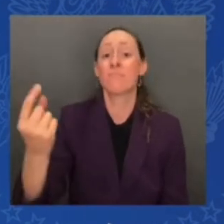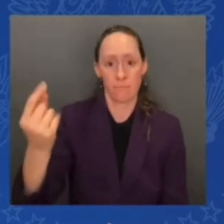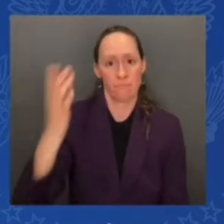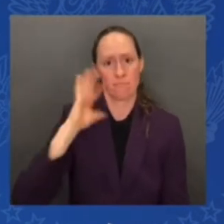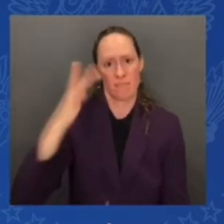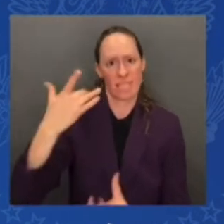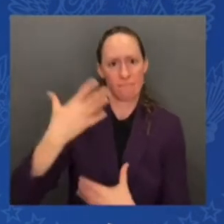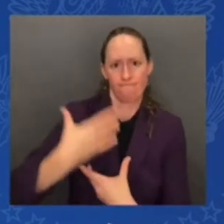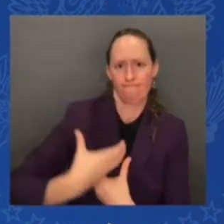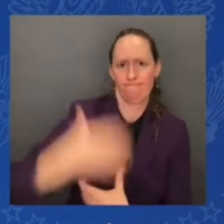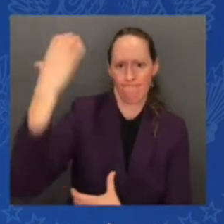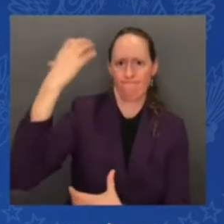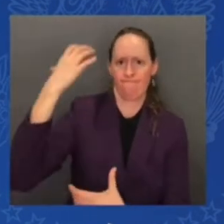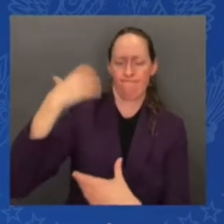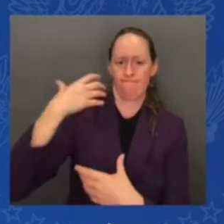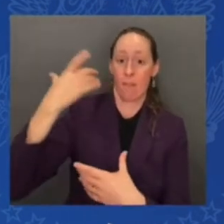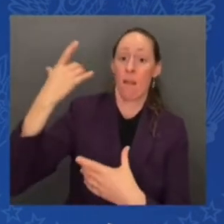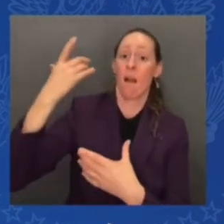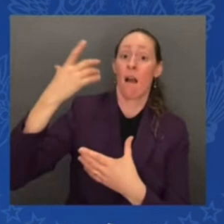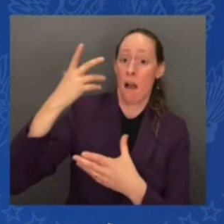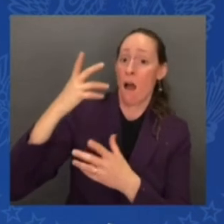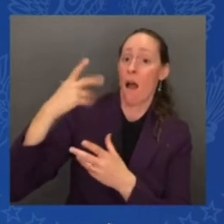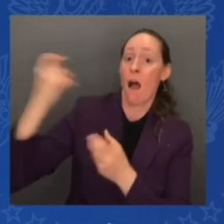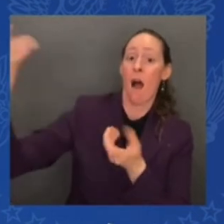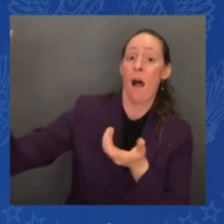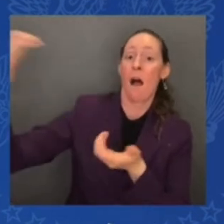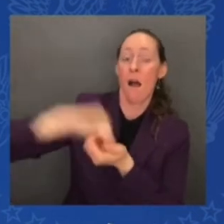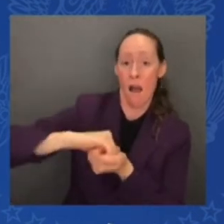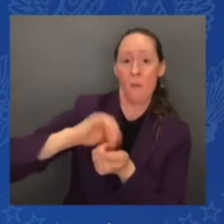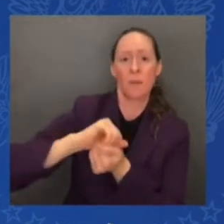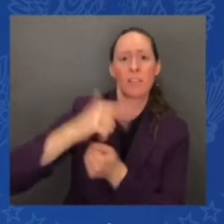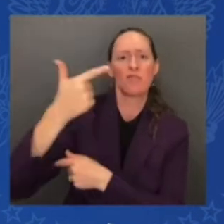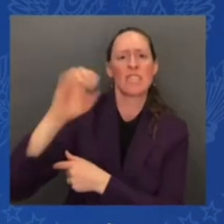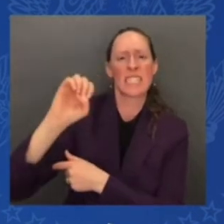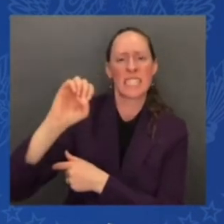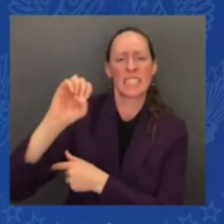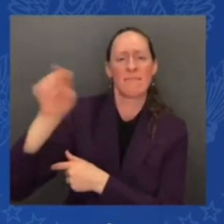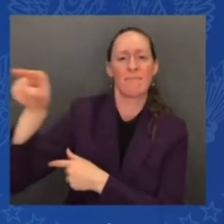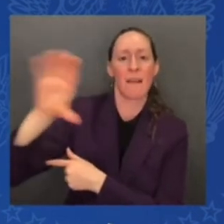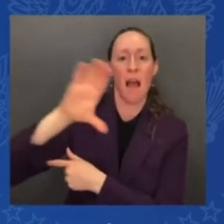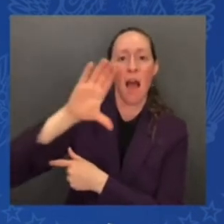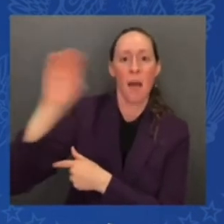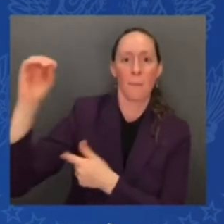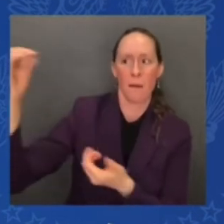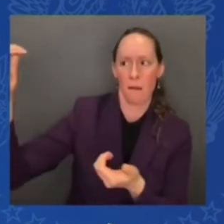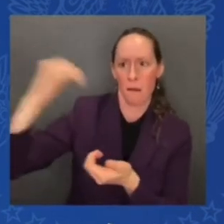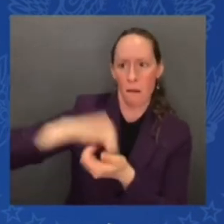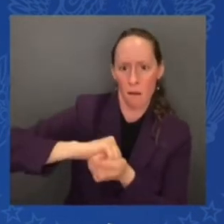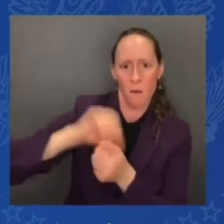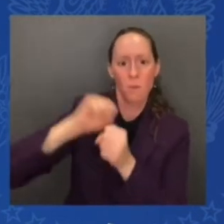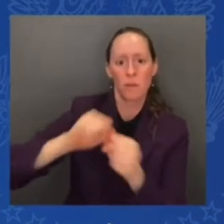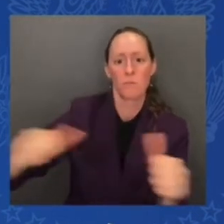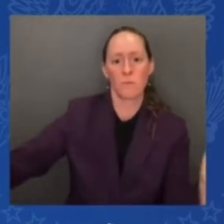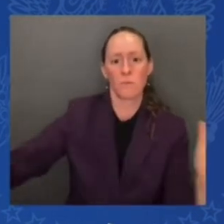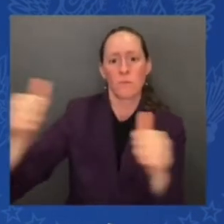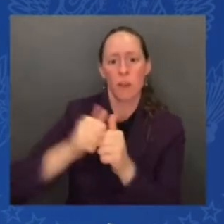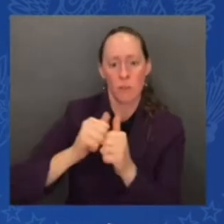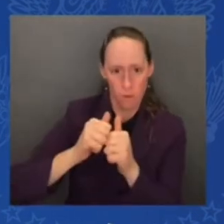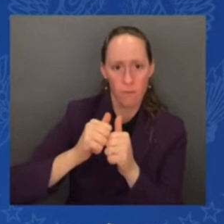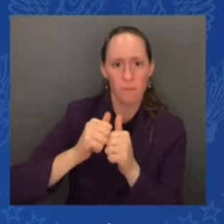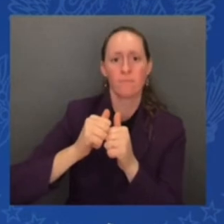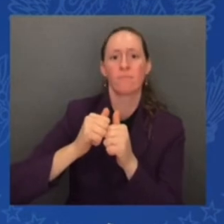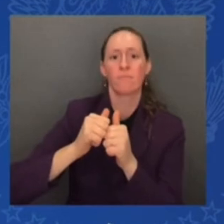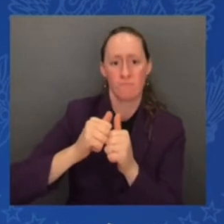Pattern Energy will use these turbines to build the largest wind farms in the Western Hemisphere, spanning Lincoln, Torrance, and San